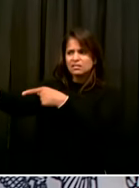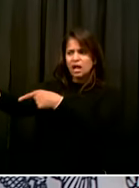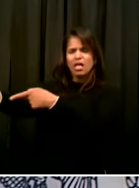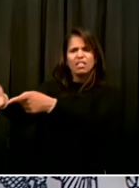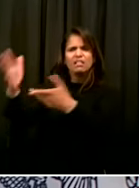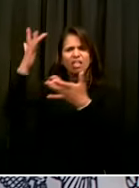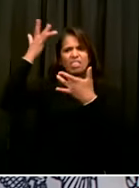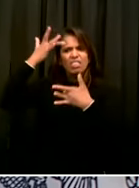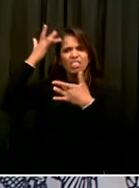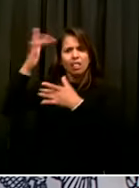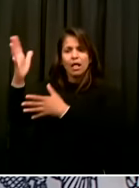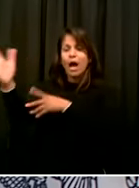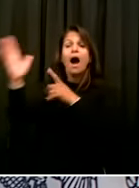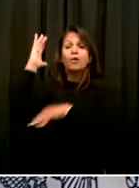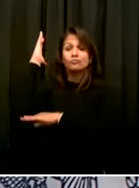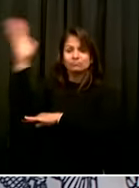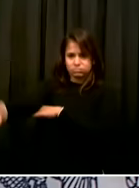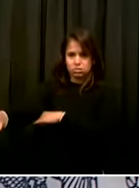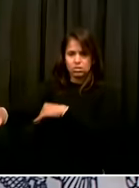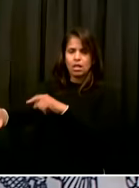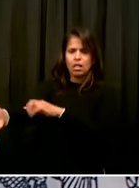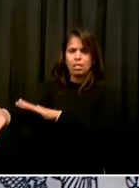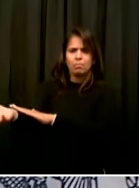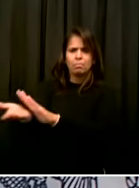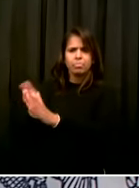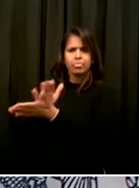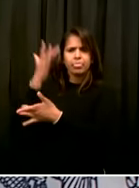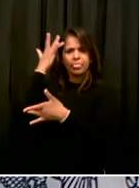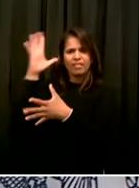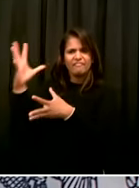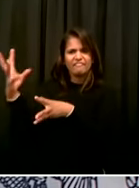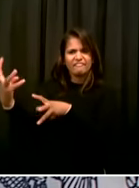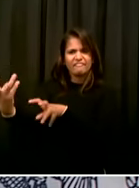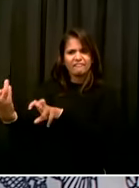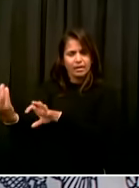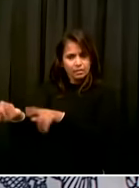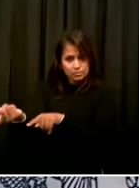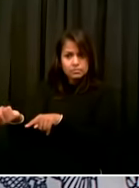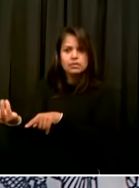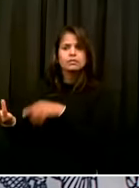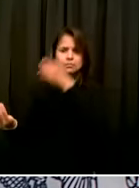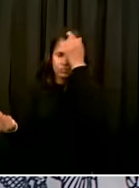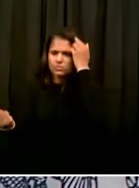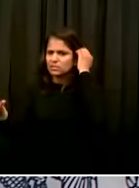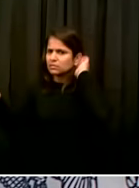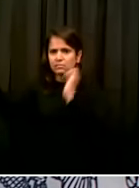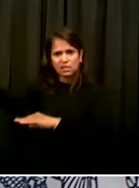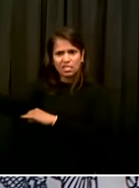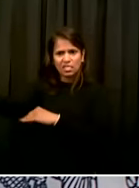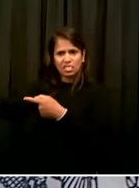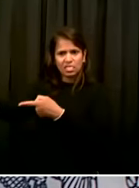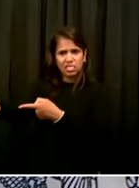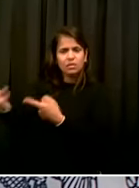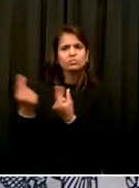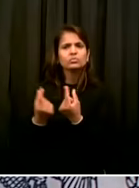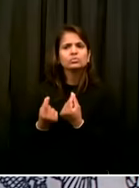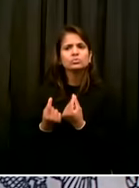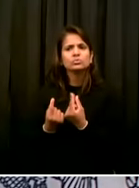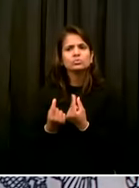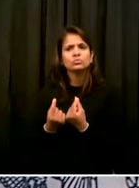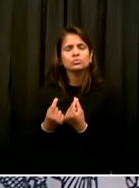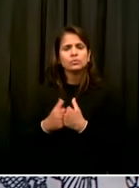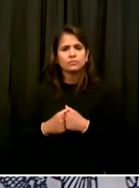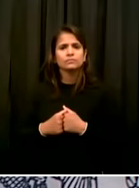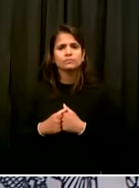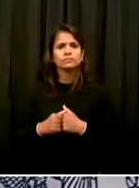again? It's a fair question, Ruben. It's very fair for sure. Look, I think the reality